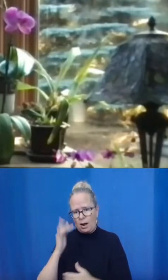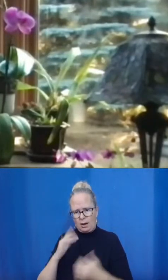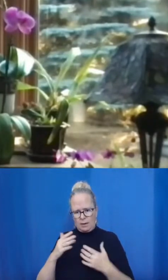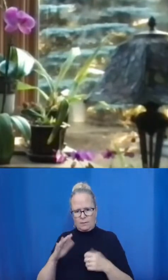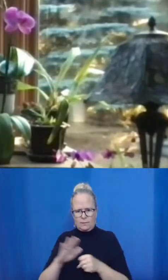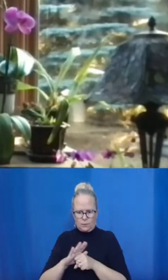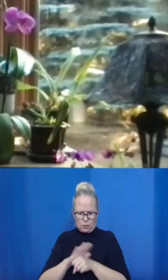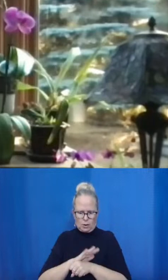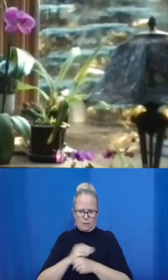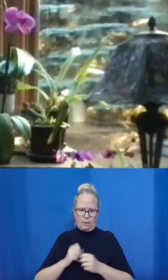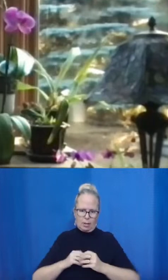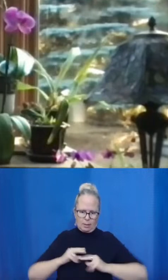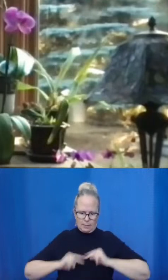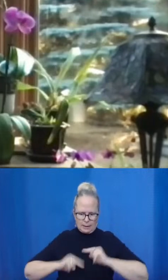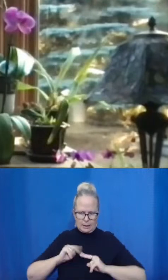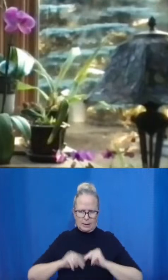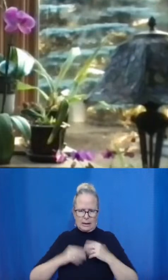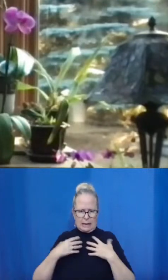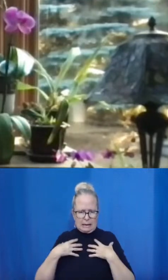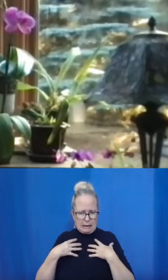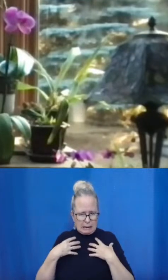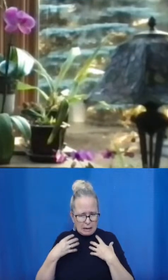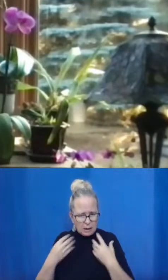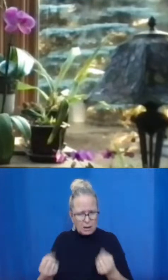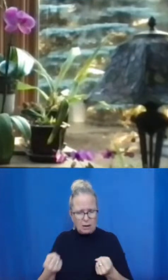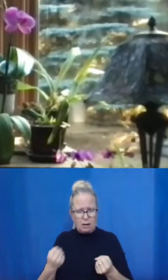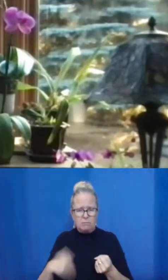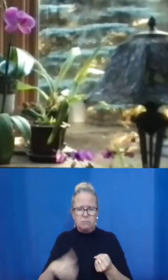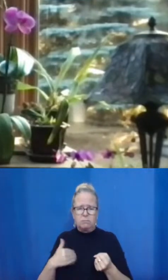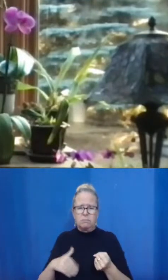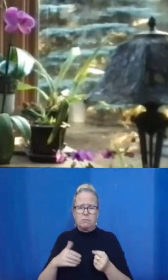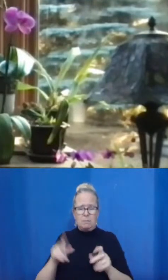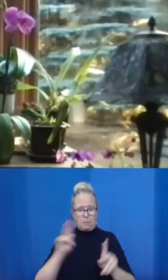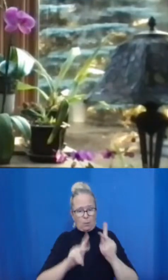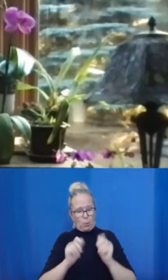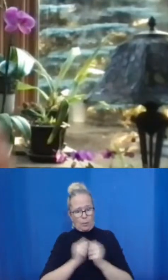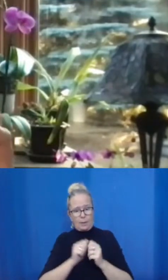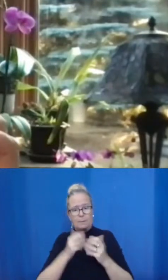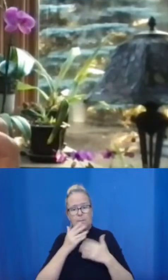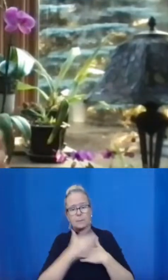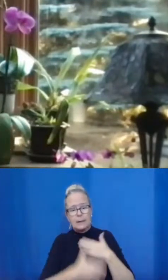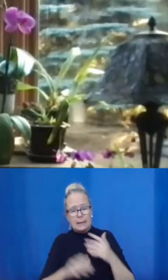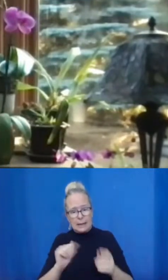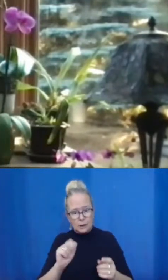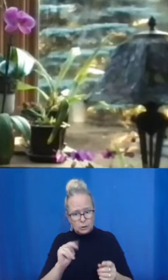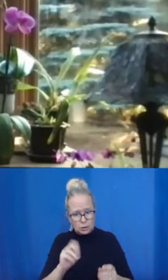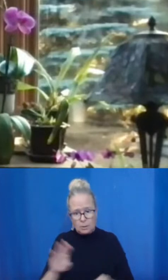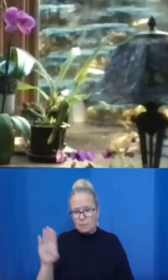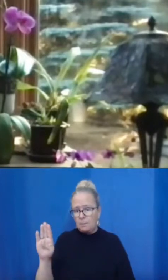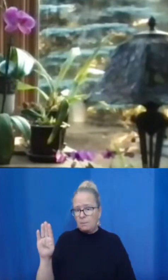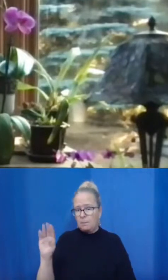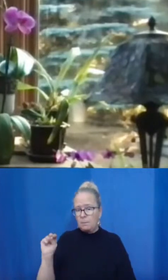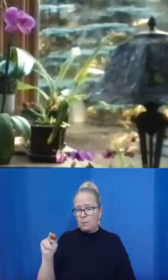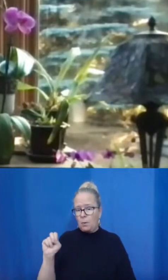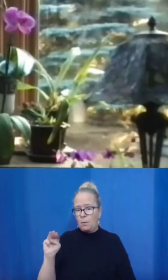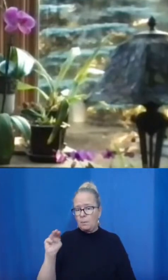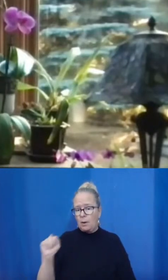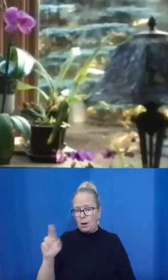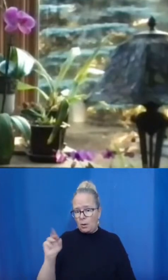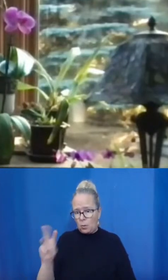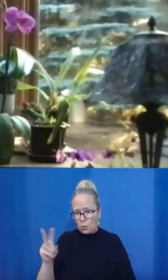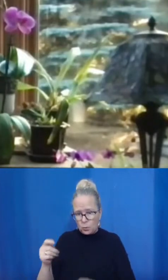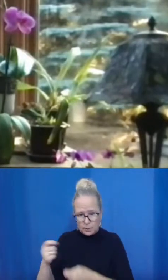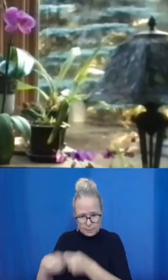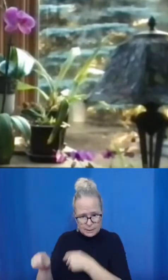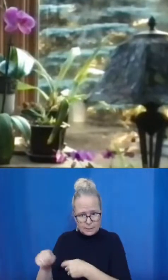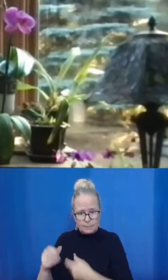organ transplant, whether it's heart or liver or lung or kidney, require lifelong immunosuppressive drug therapy